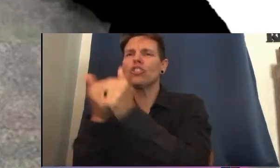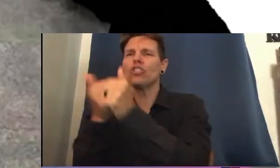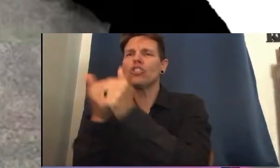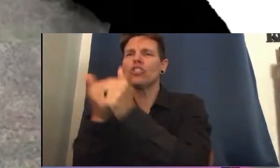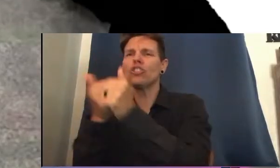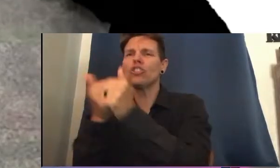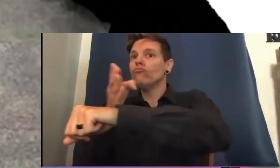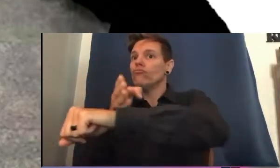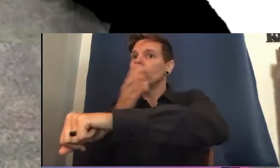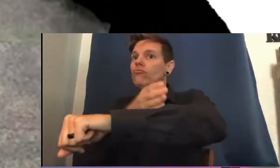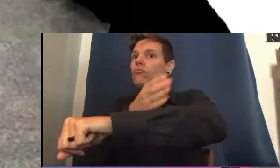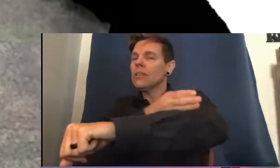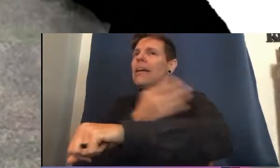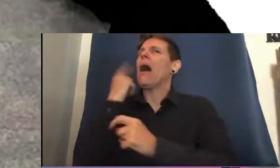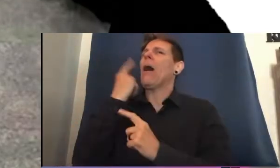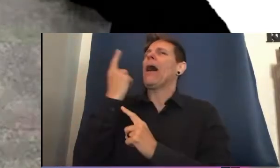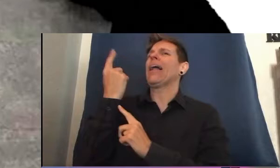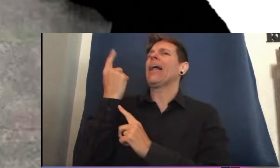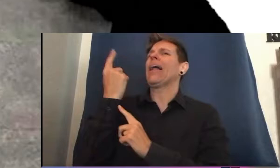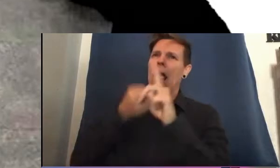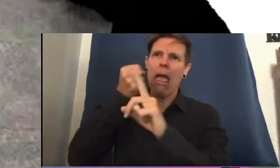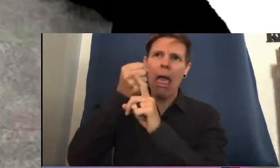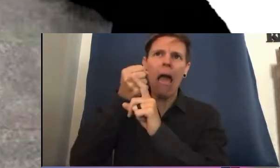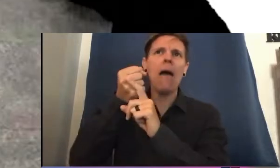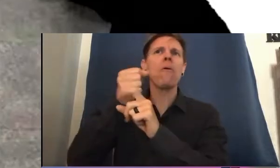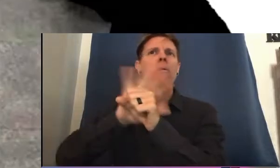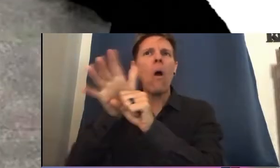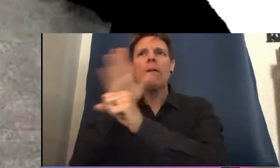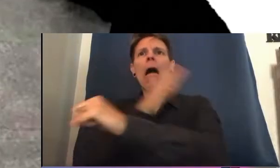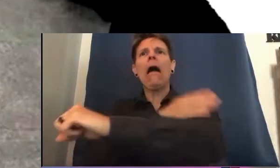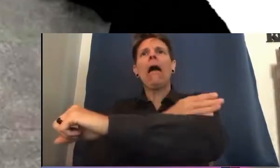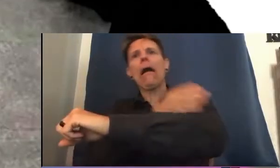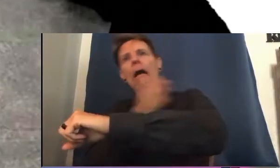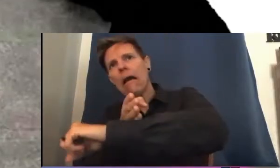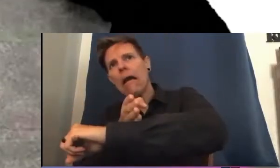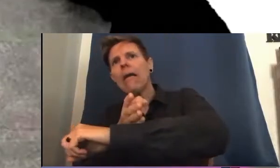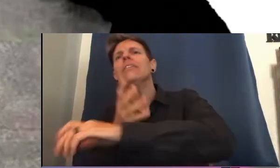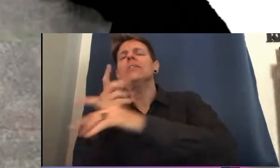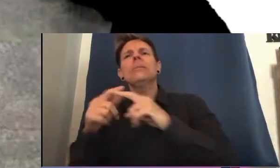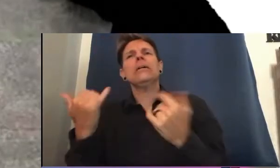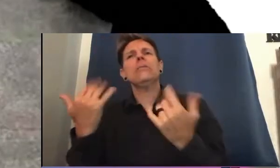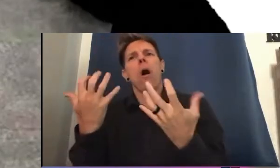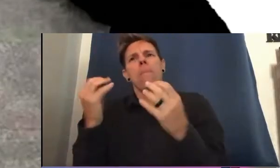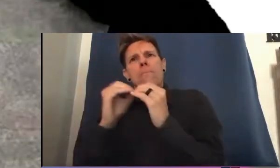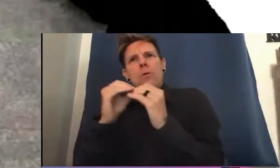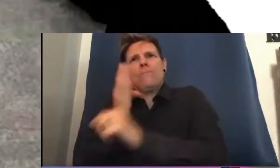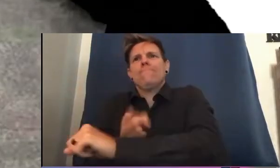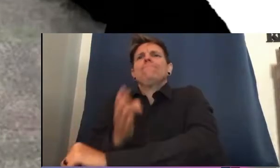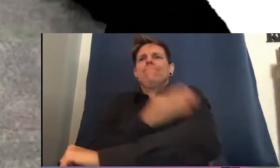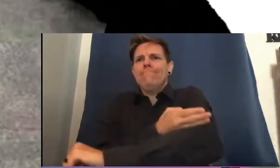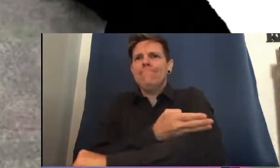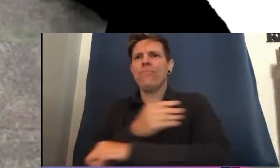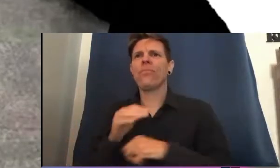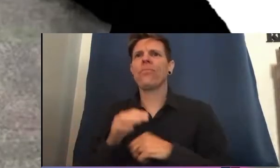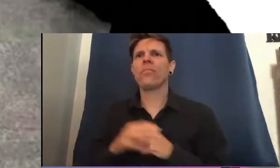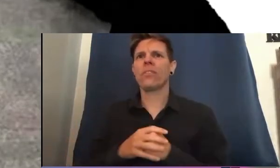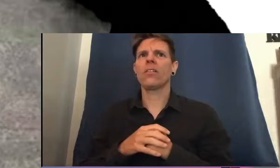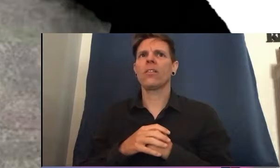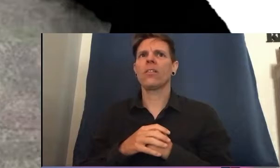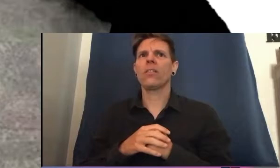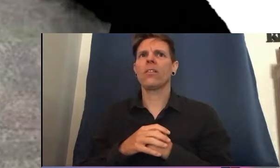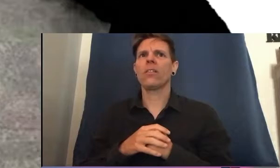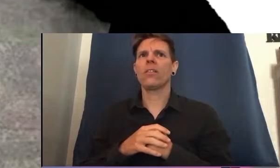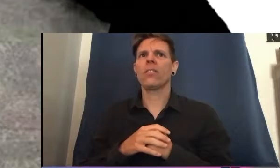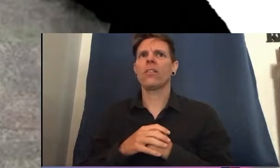so a rededication to this. But I also want to highlight, how can we call any information out that might be related